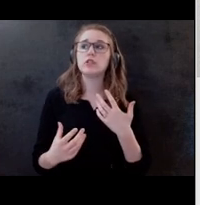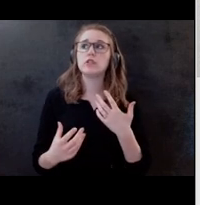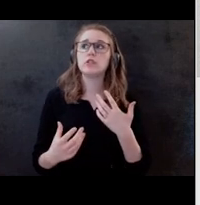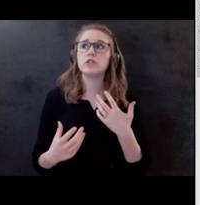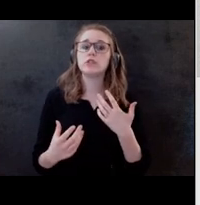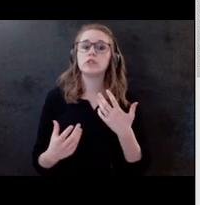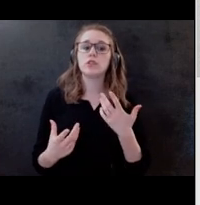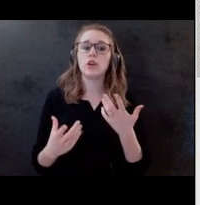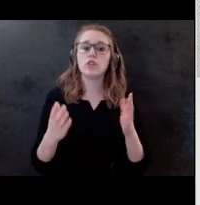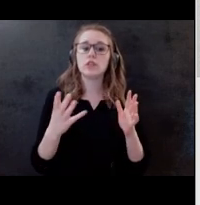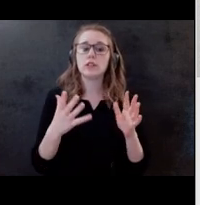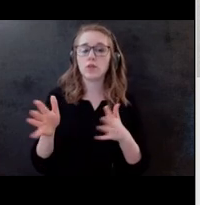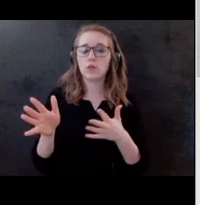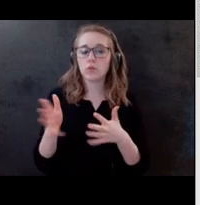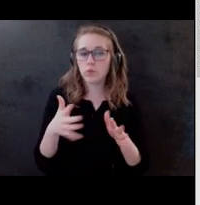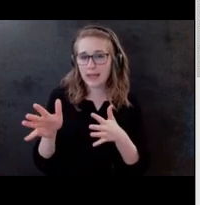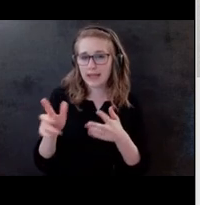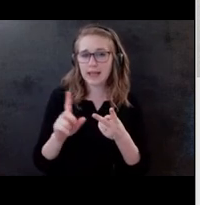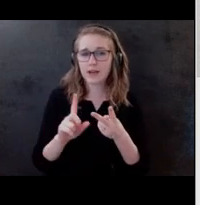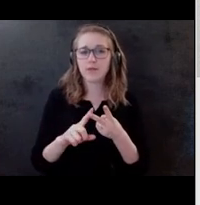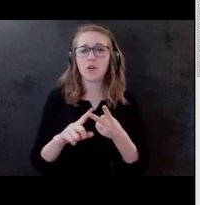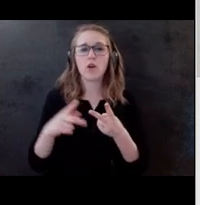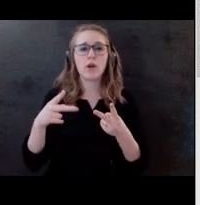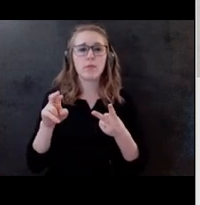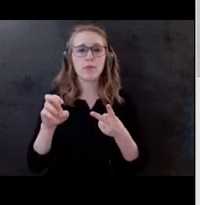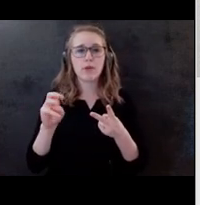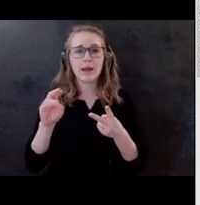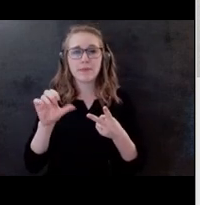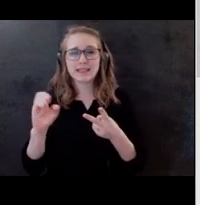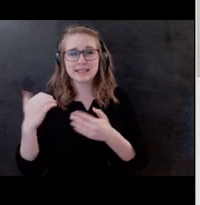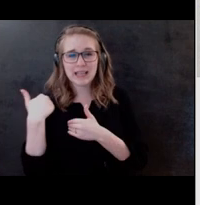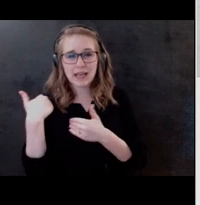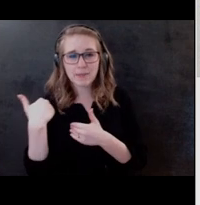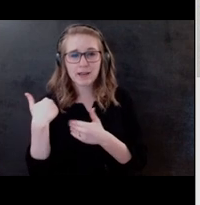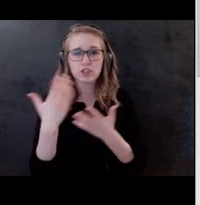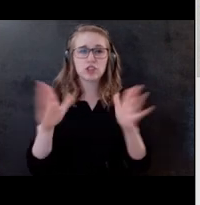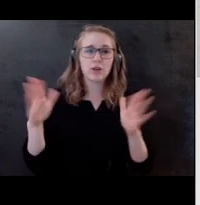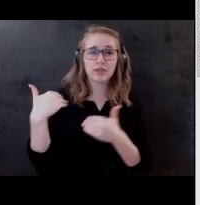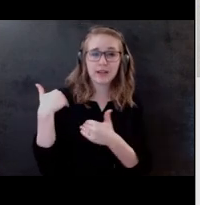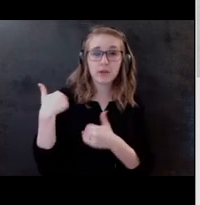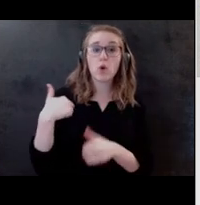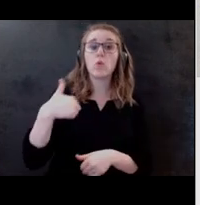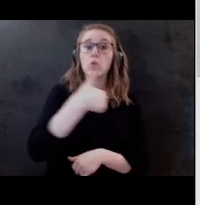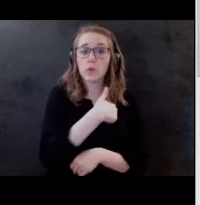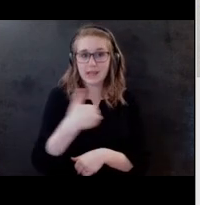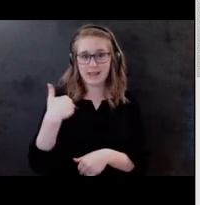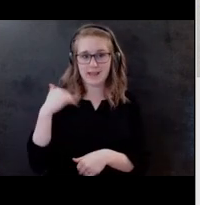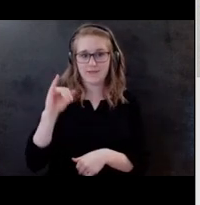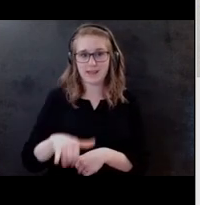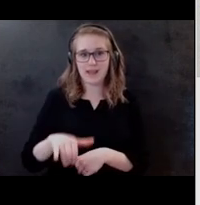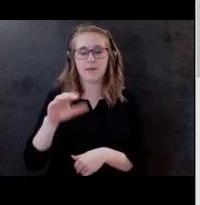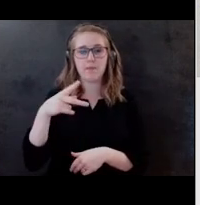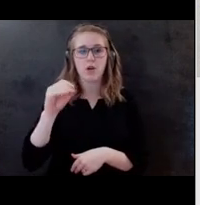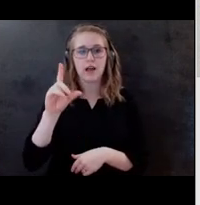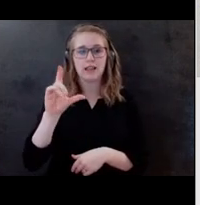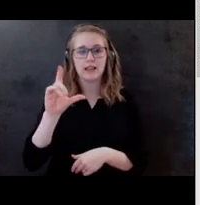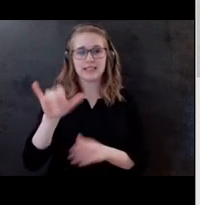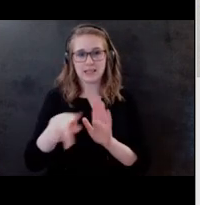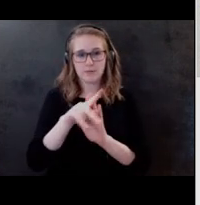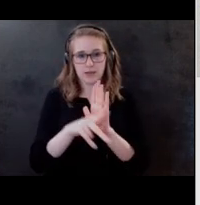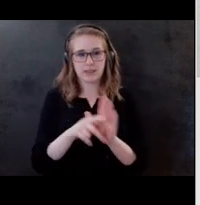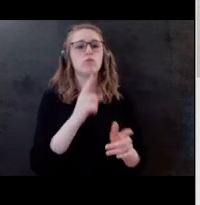for premise liability, for general liability, we carry that policy. Yes. And they still have to have